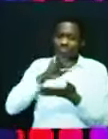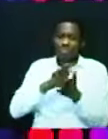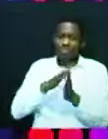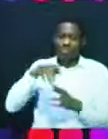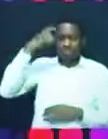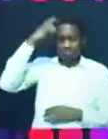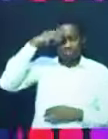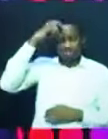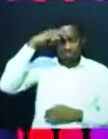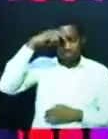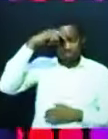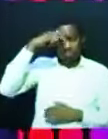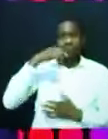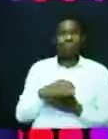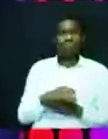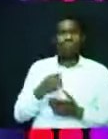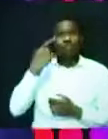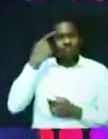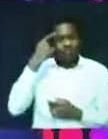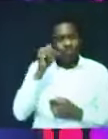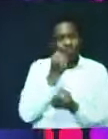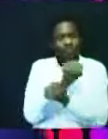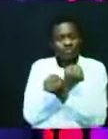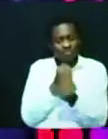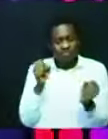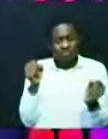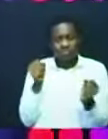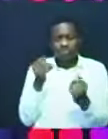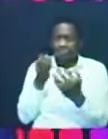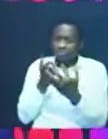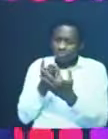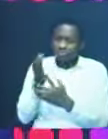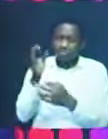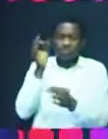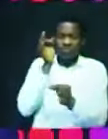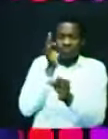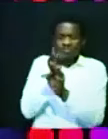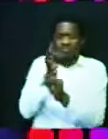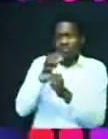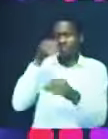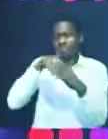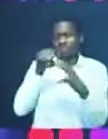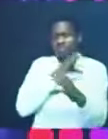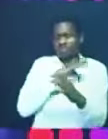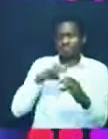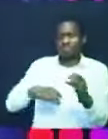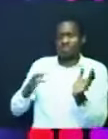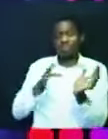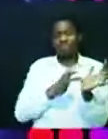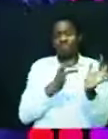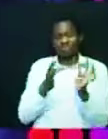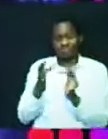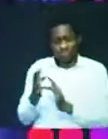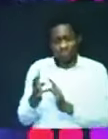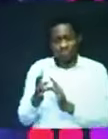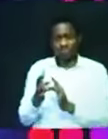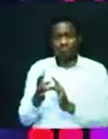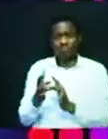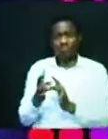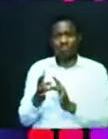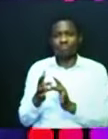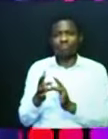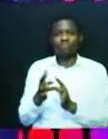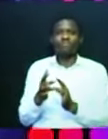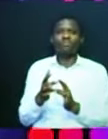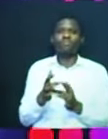But it continues, for salvation through faith in Christ Jesus. Now, ufri umofrasi nimtre kronkron